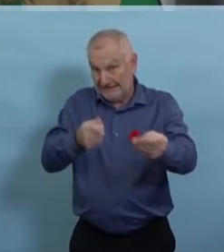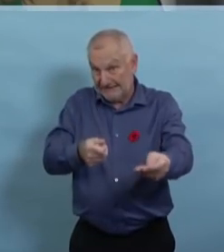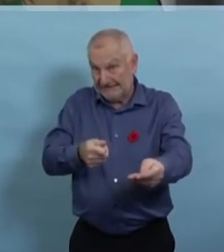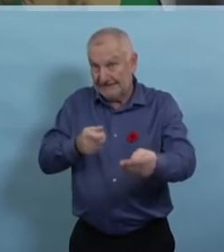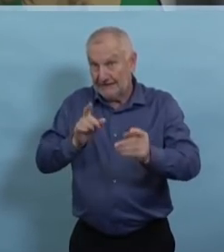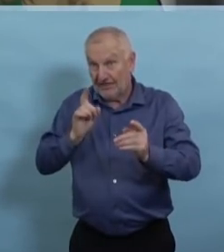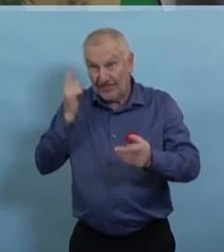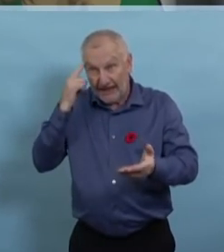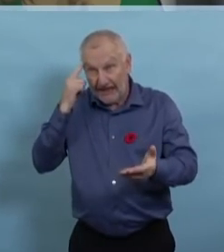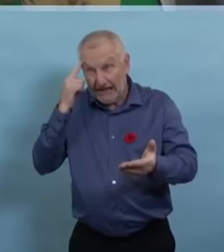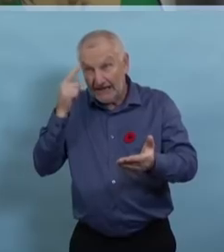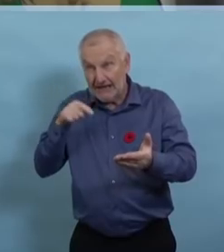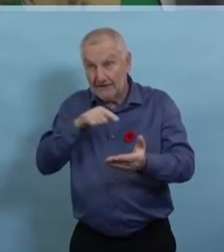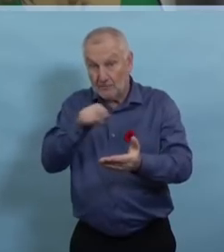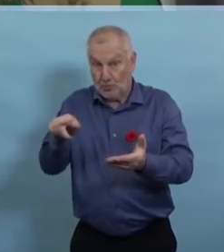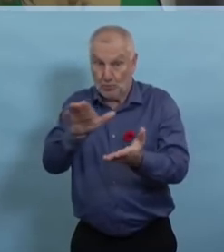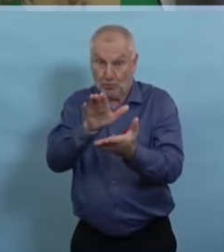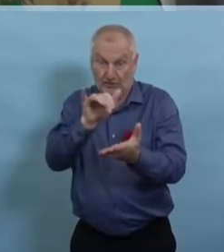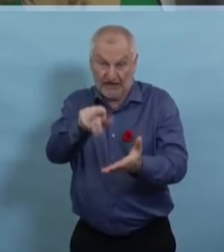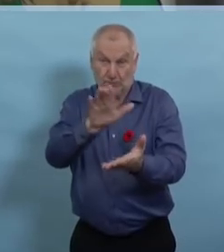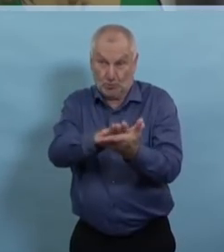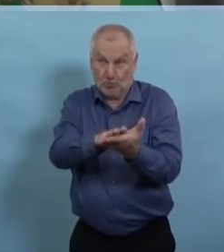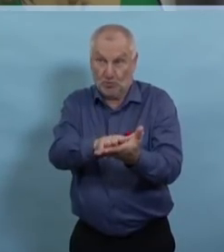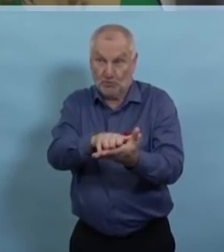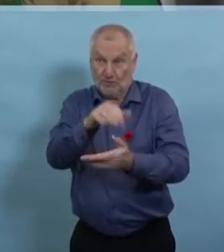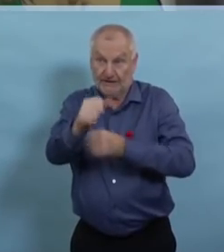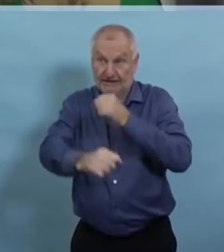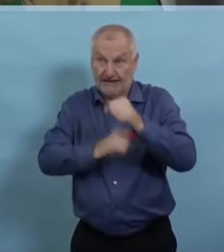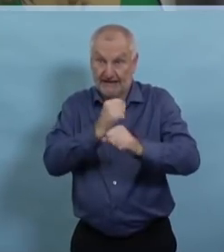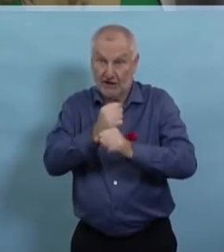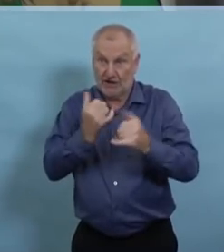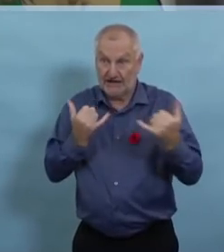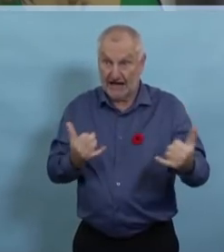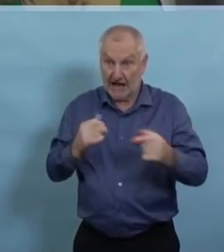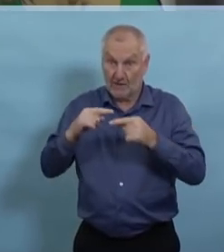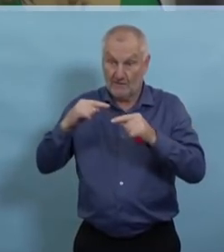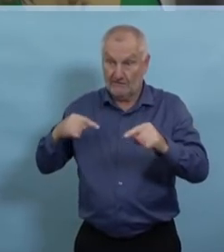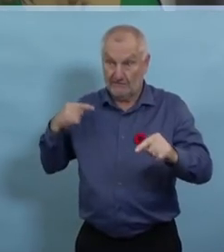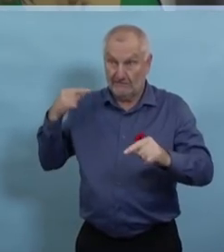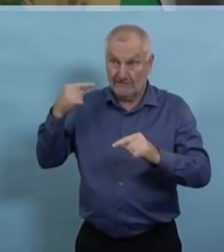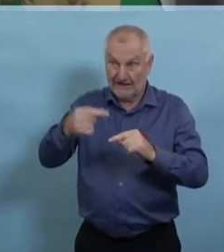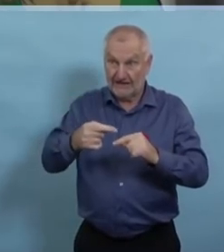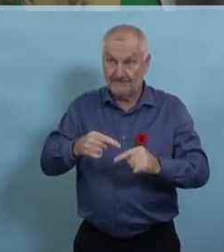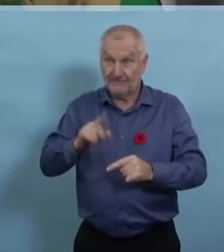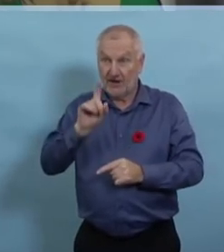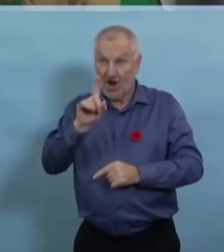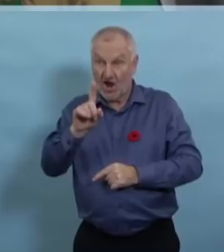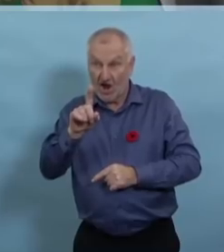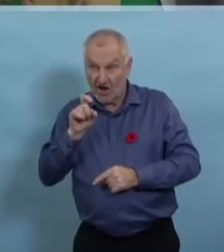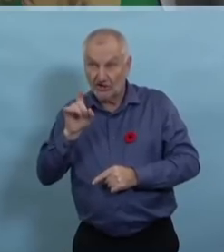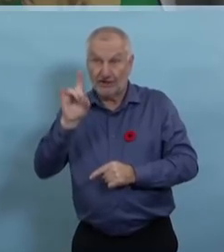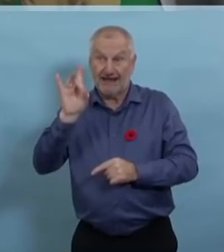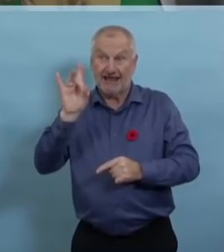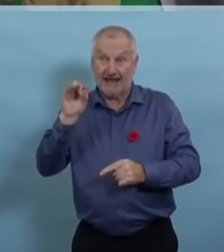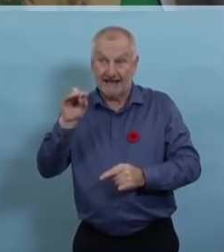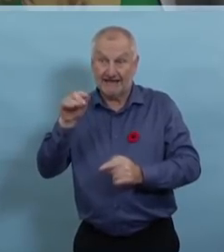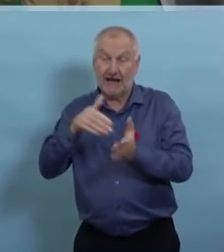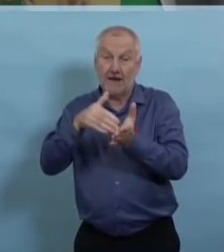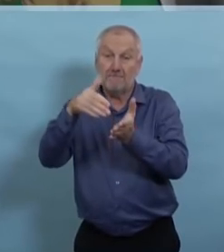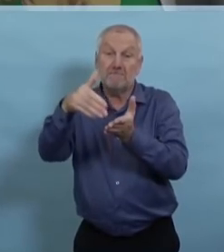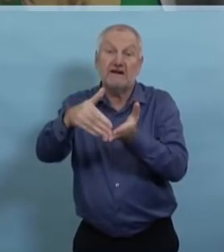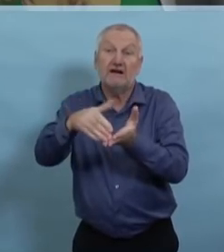this school year there'll be, at least $180 million of additional expenditures specifically related